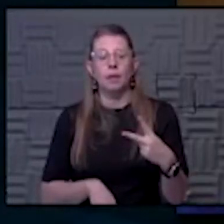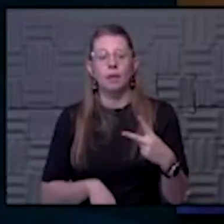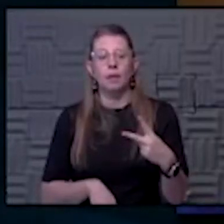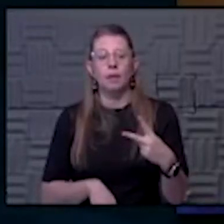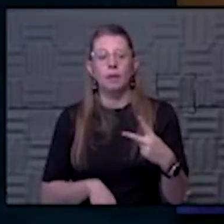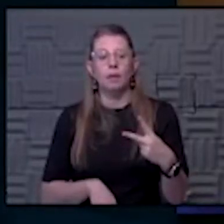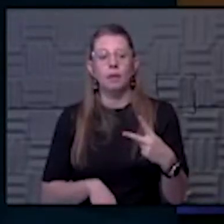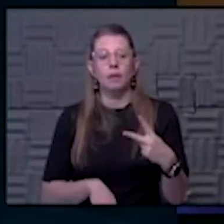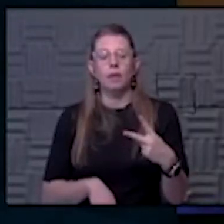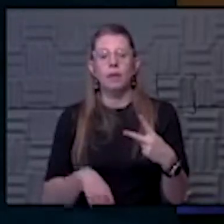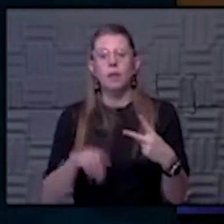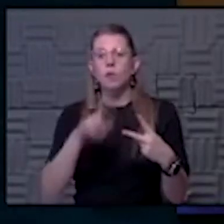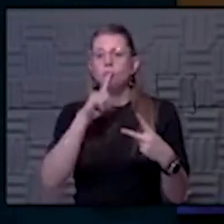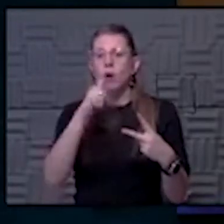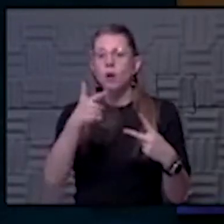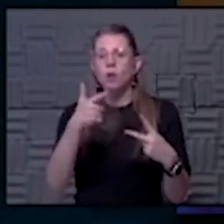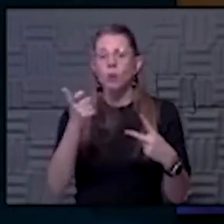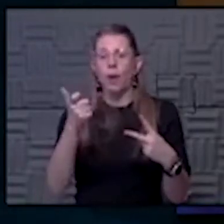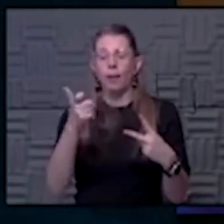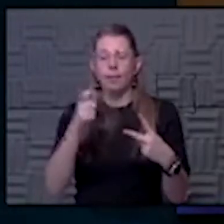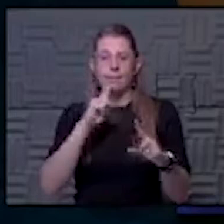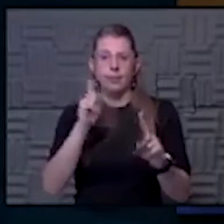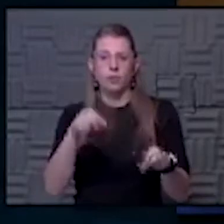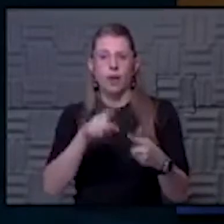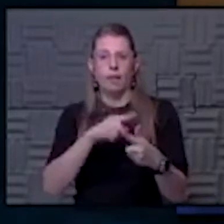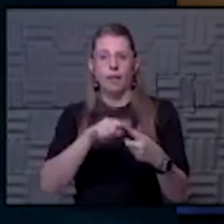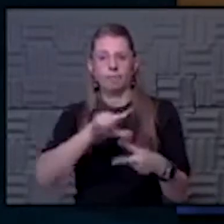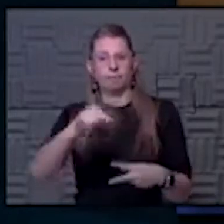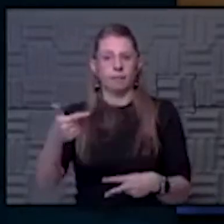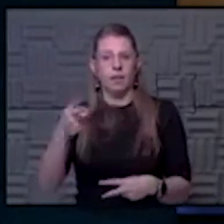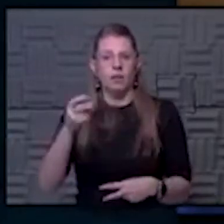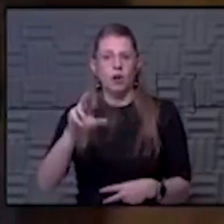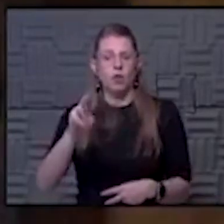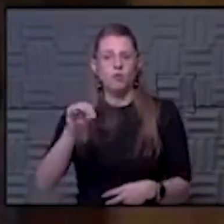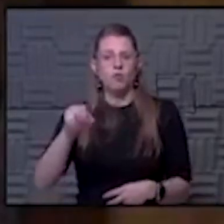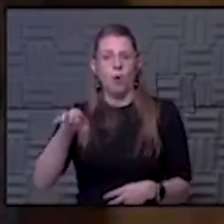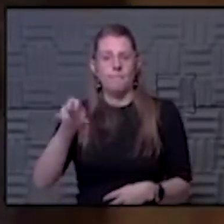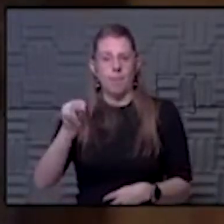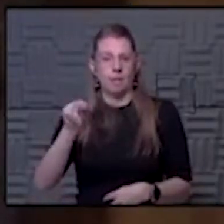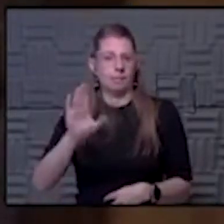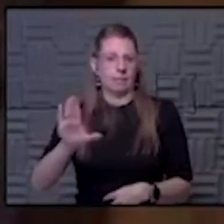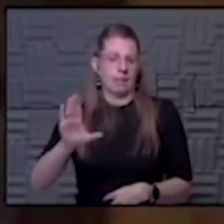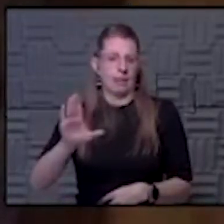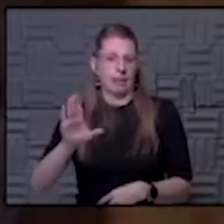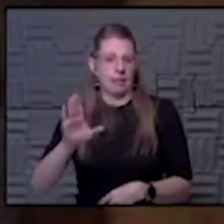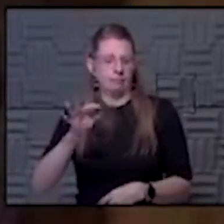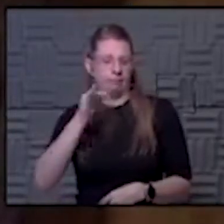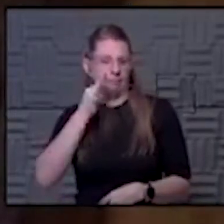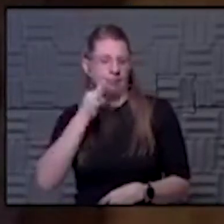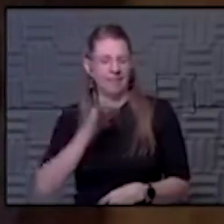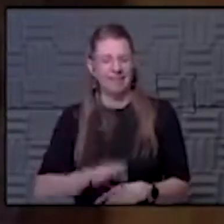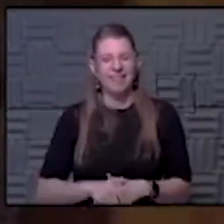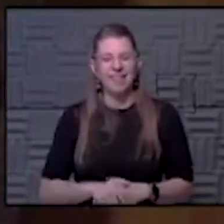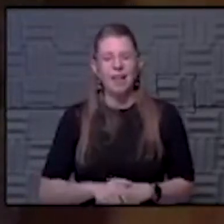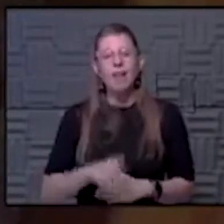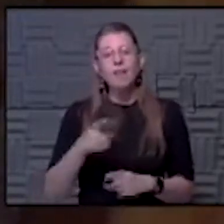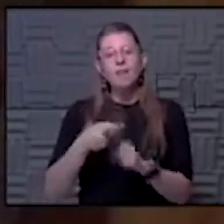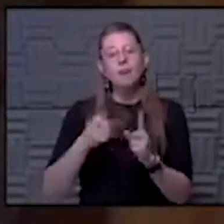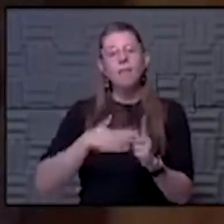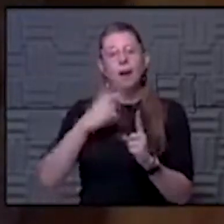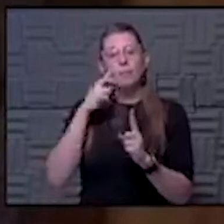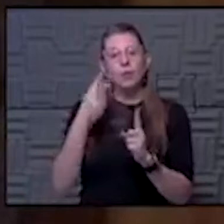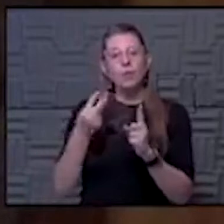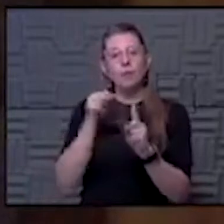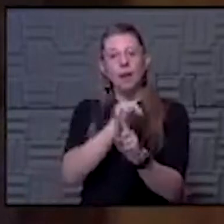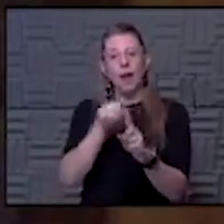Well, let me give it real quick, and then I'm going to pass it over to Dr. Norman because this is his daily work. From my perspective, when I'm sitting